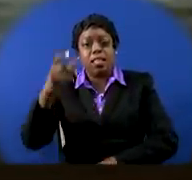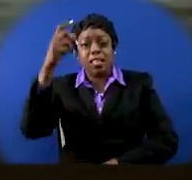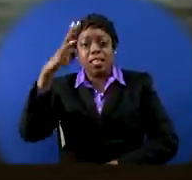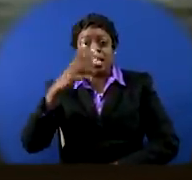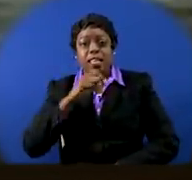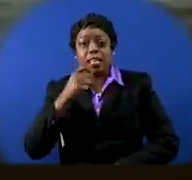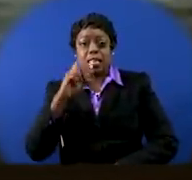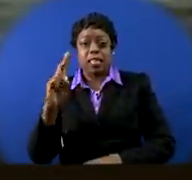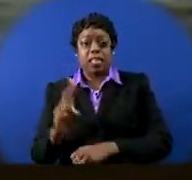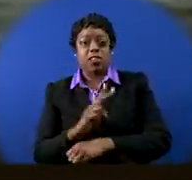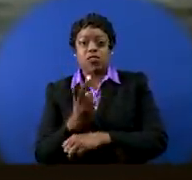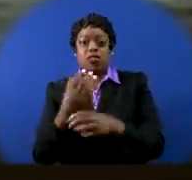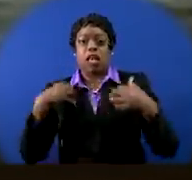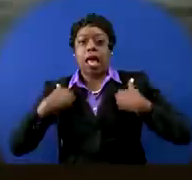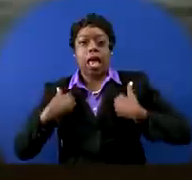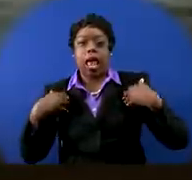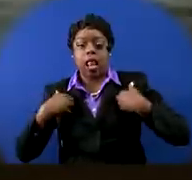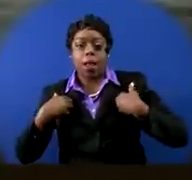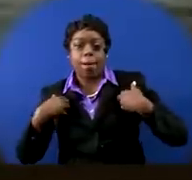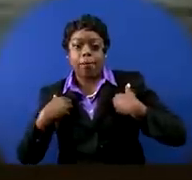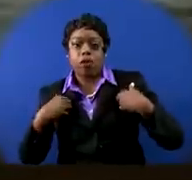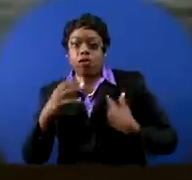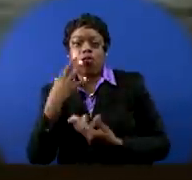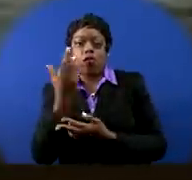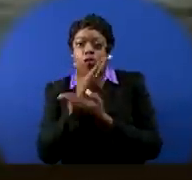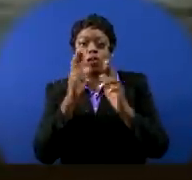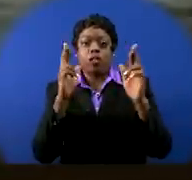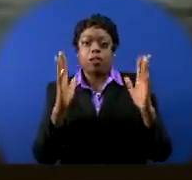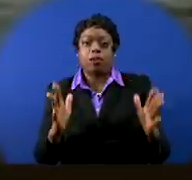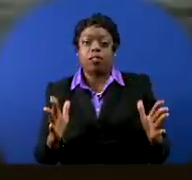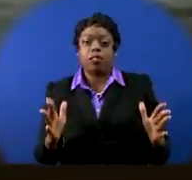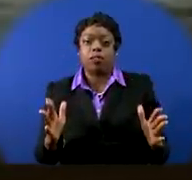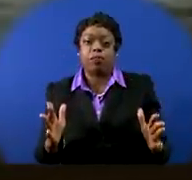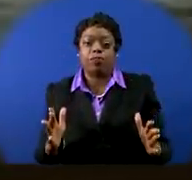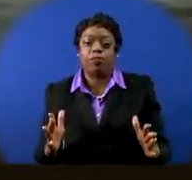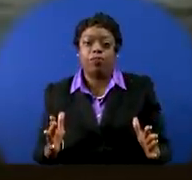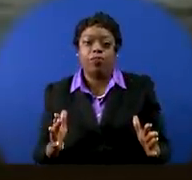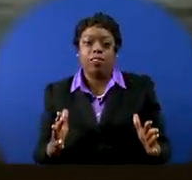not using animals for redemption.